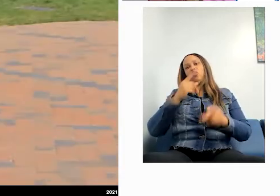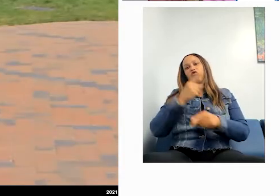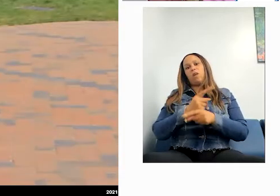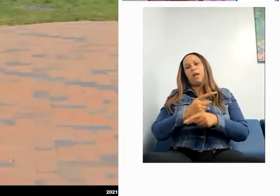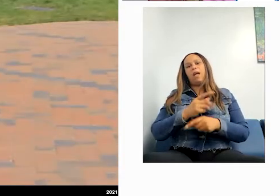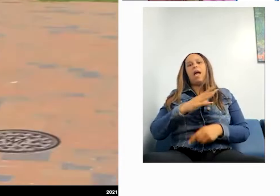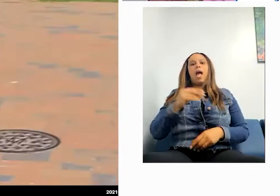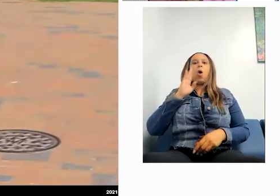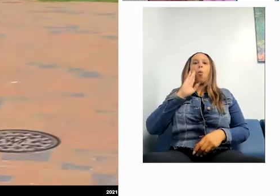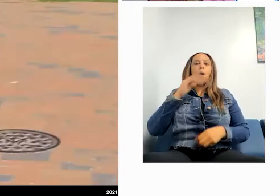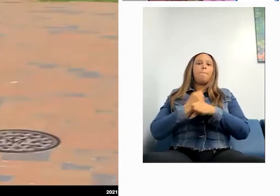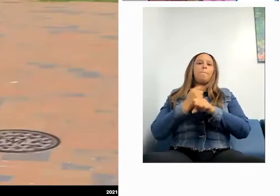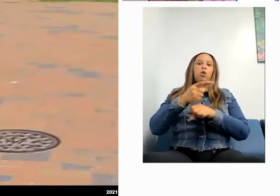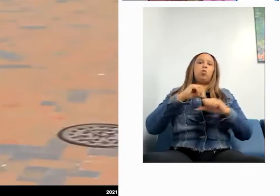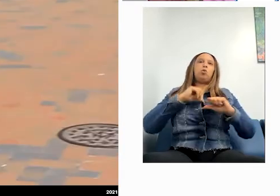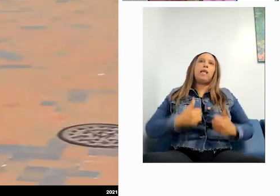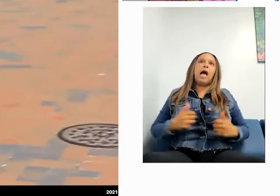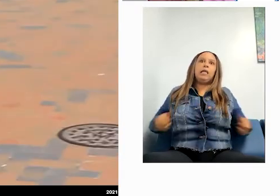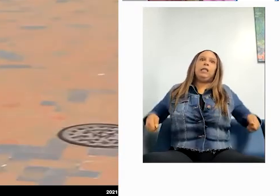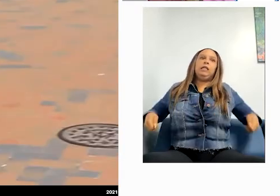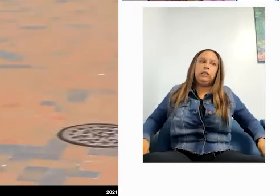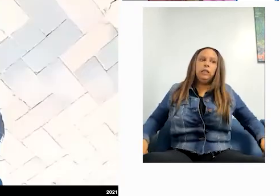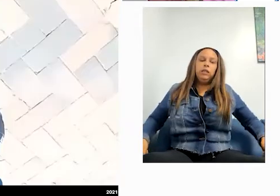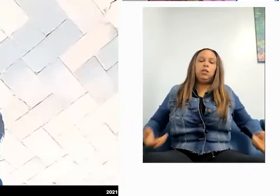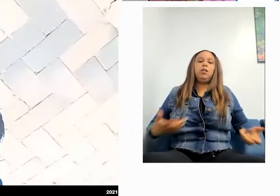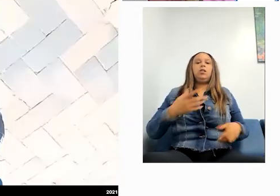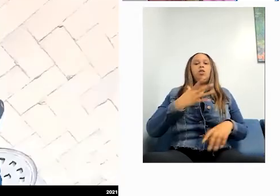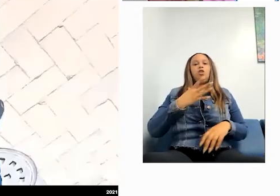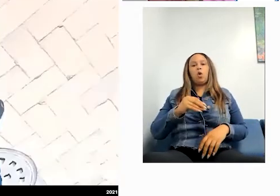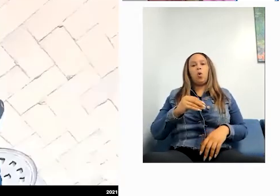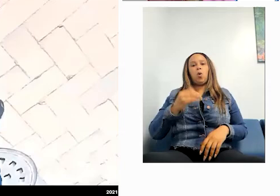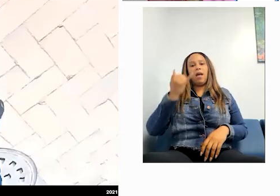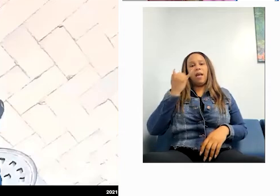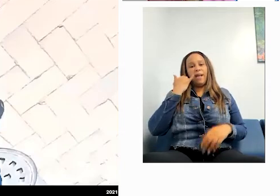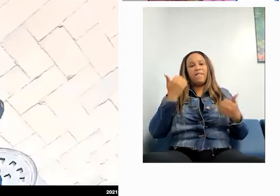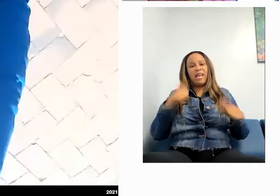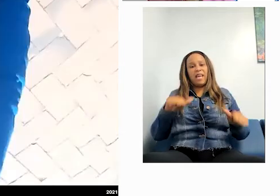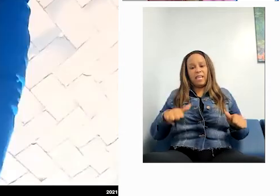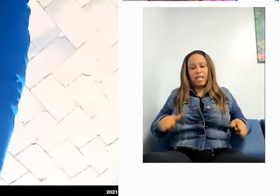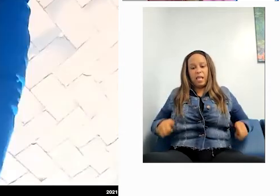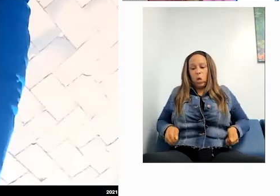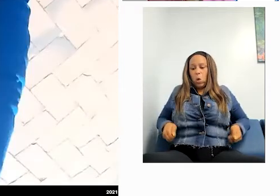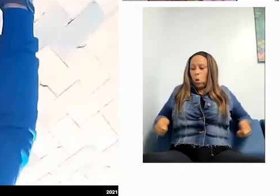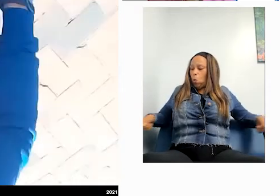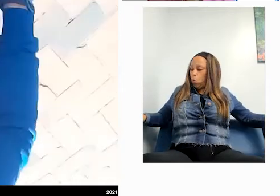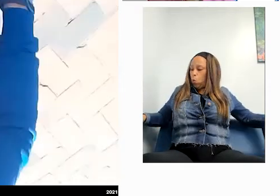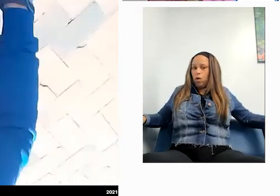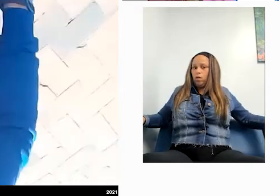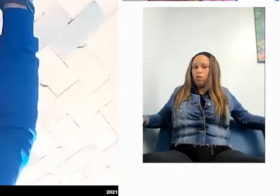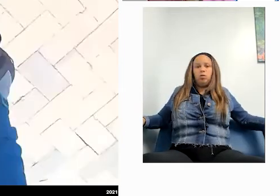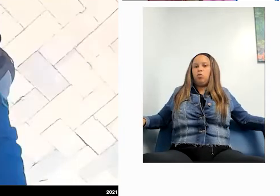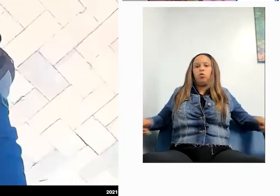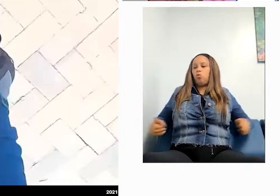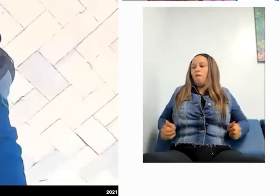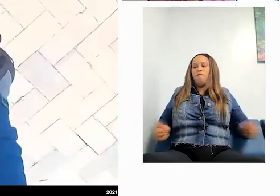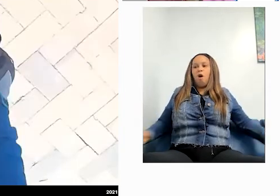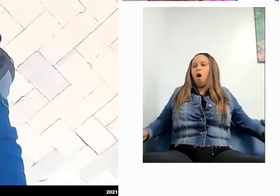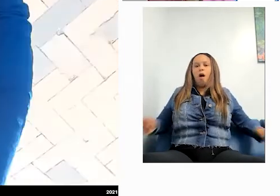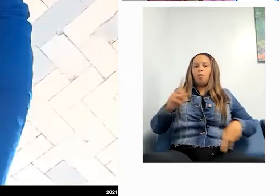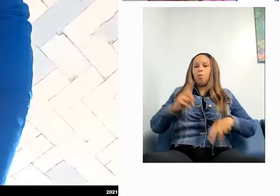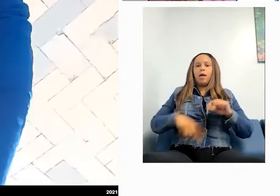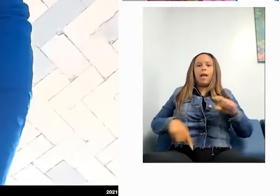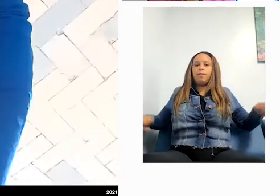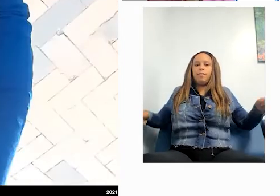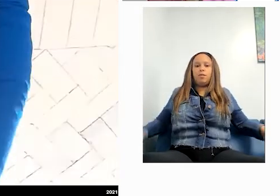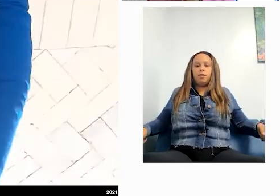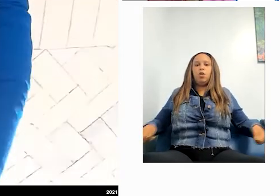potentially dangerous. Wheels that are too far out to the sides are hard to reach. You may need to order a narrower wheelchair and cushion the next